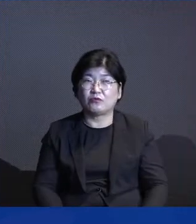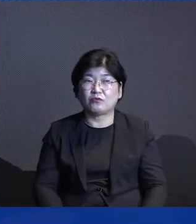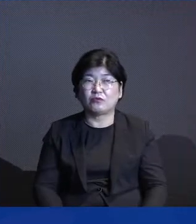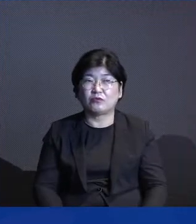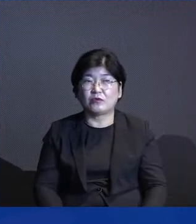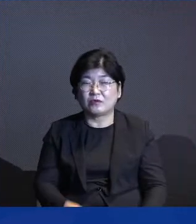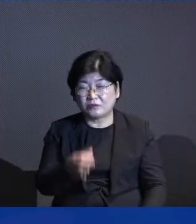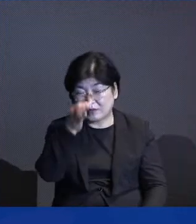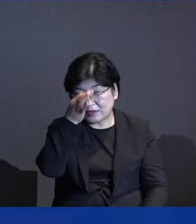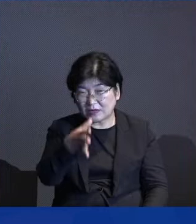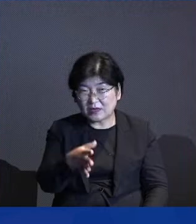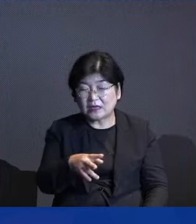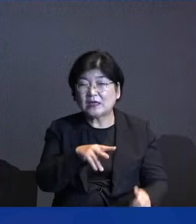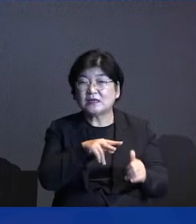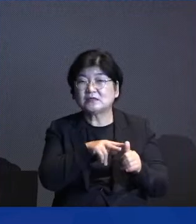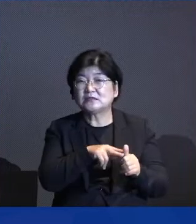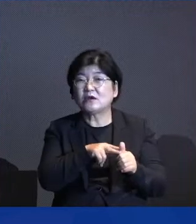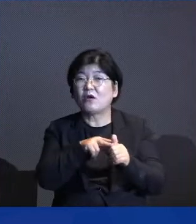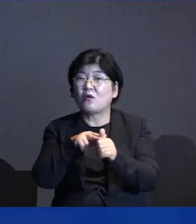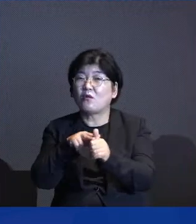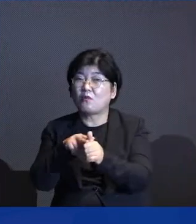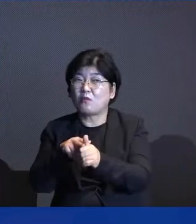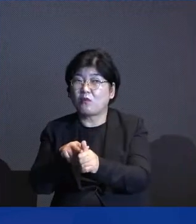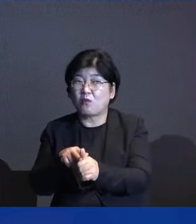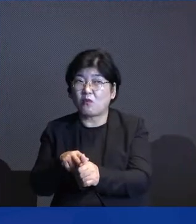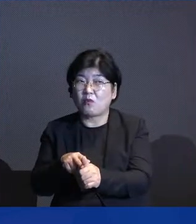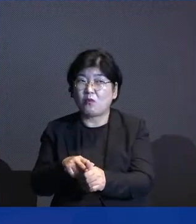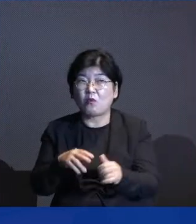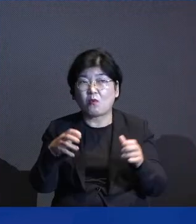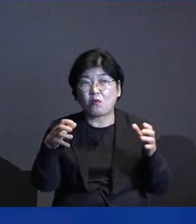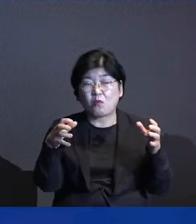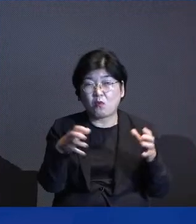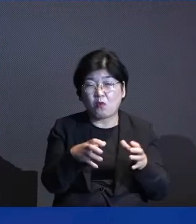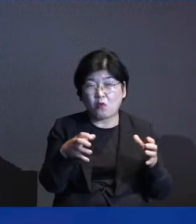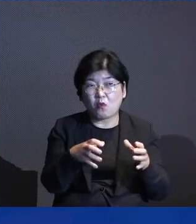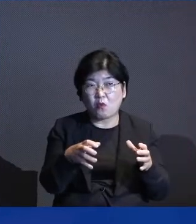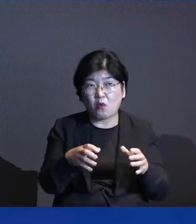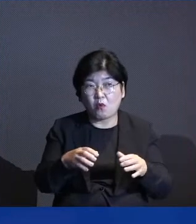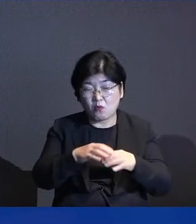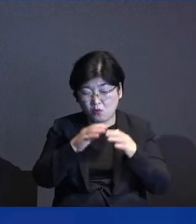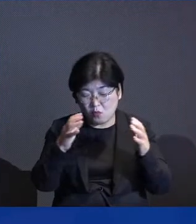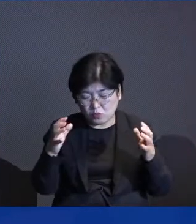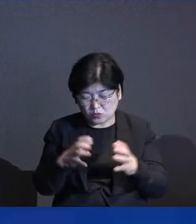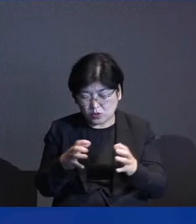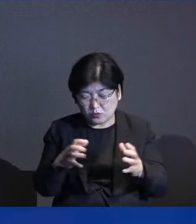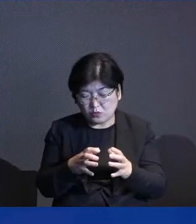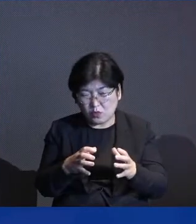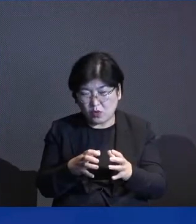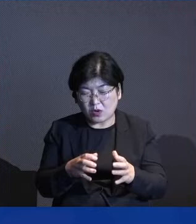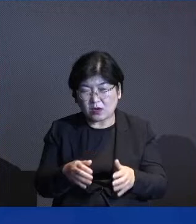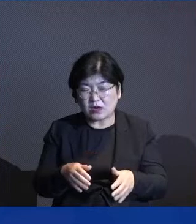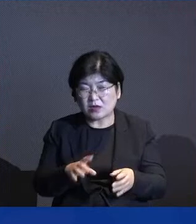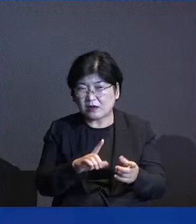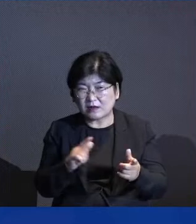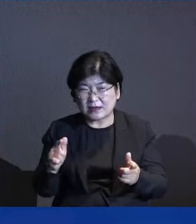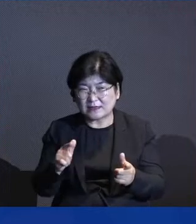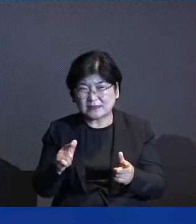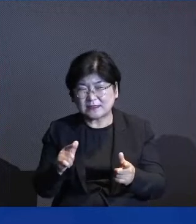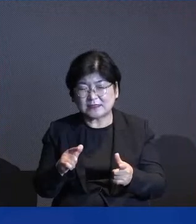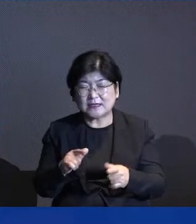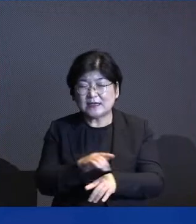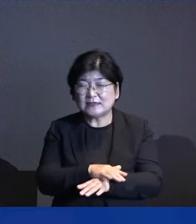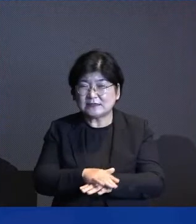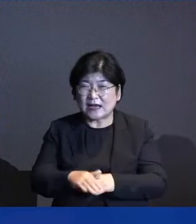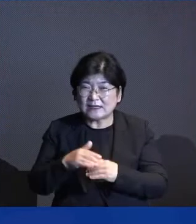it can build comprehensive information management system for persons with dementia. And this is the final